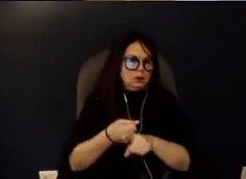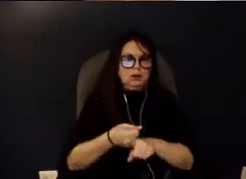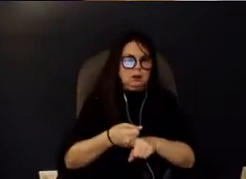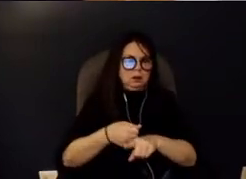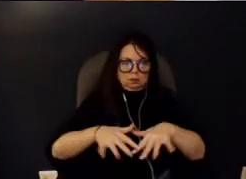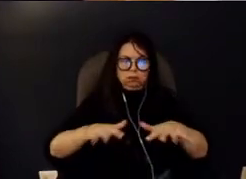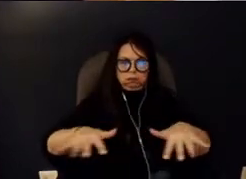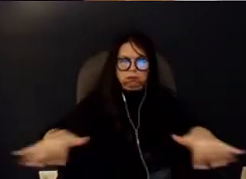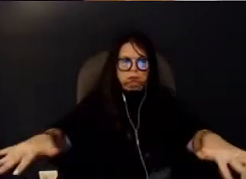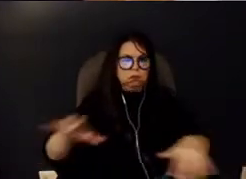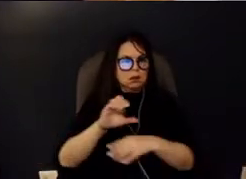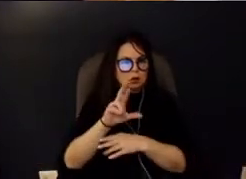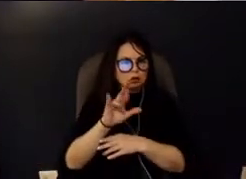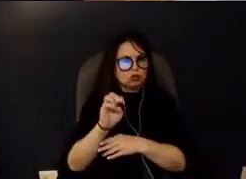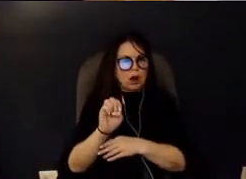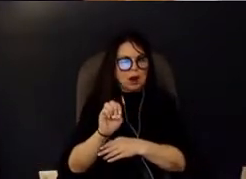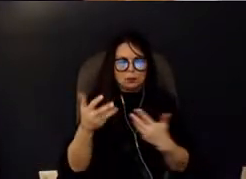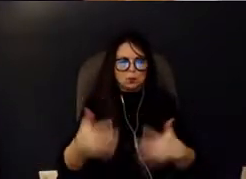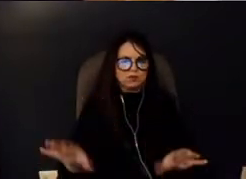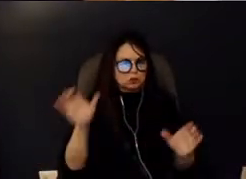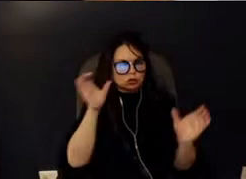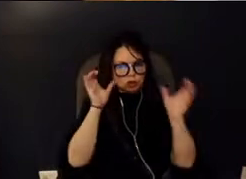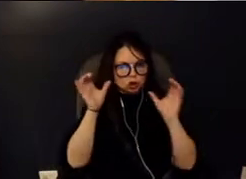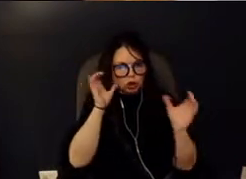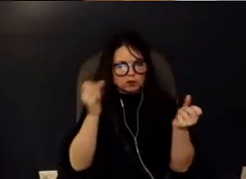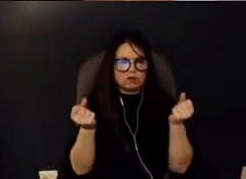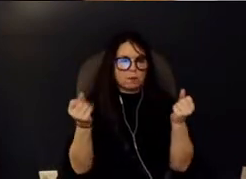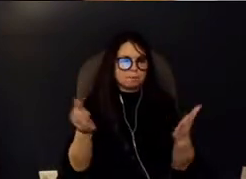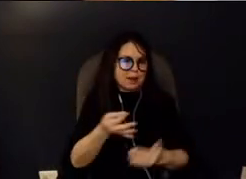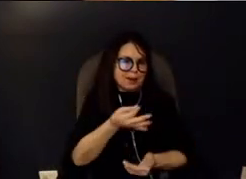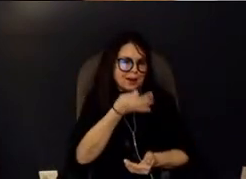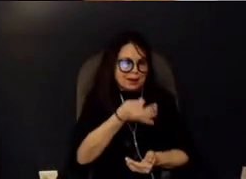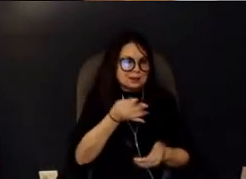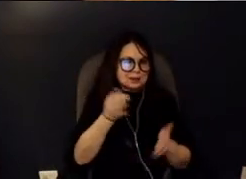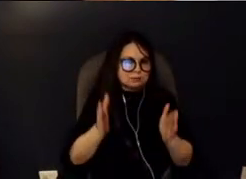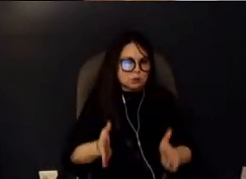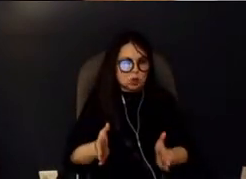experts. I think most of us expect that the pandemic will lift